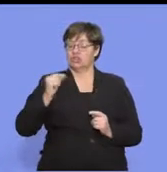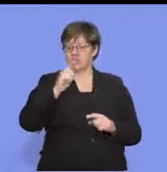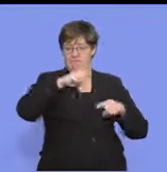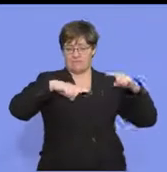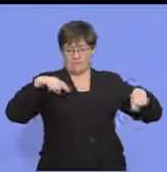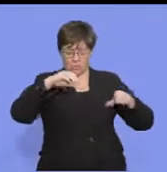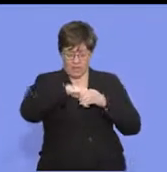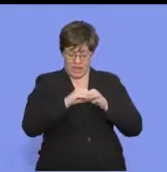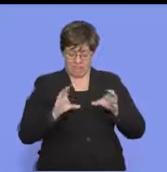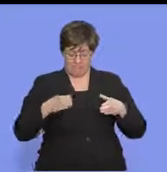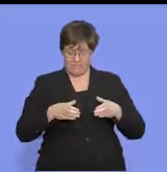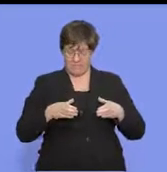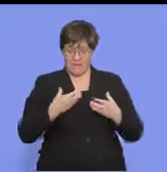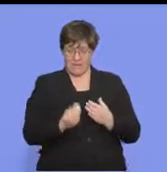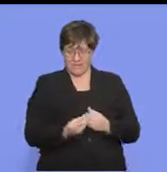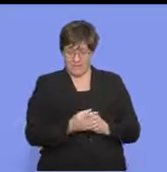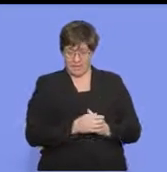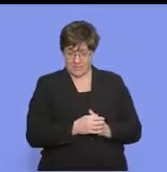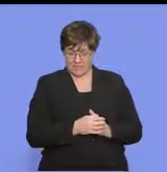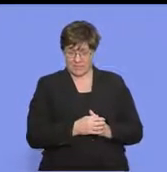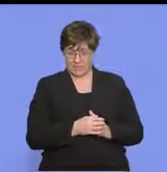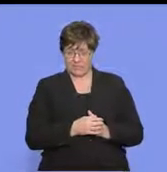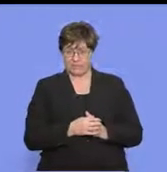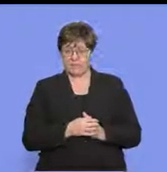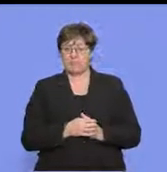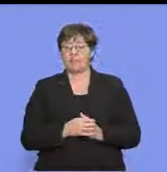the population. Okay, now when those